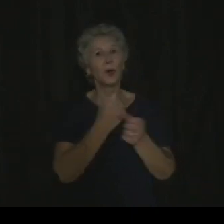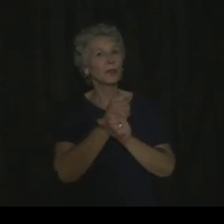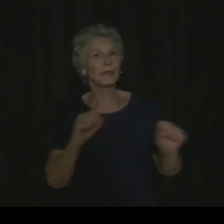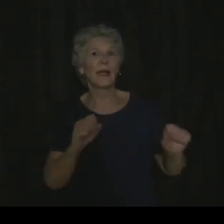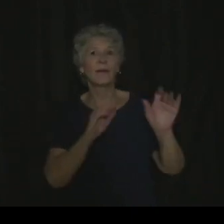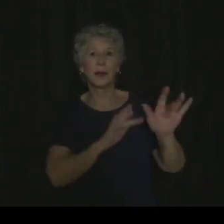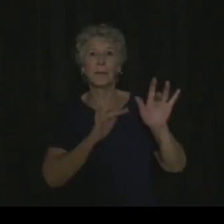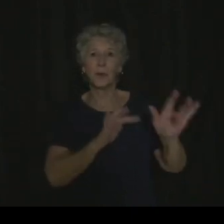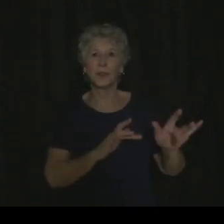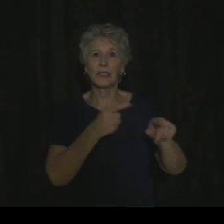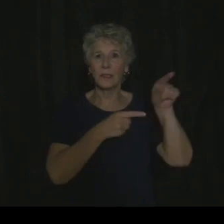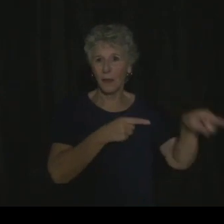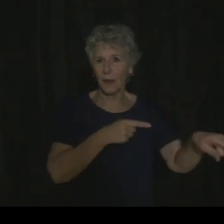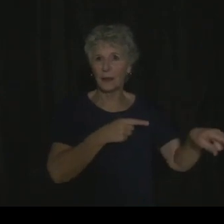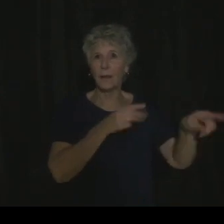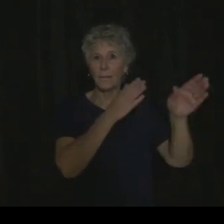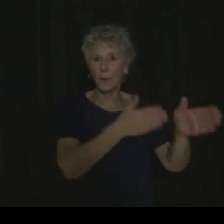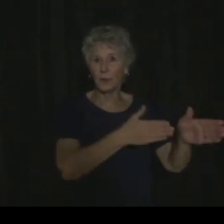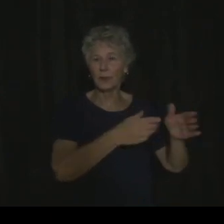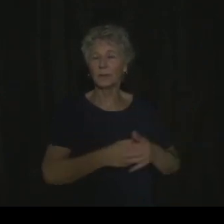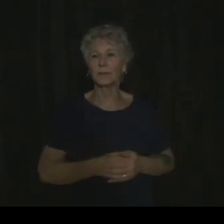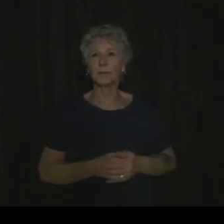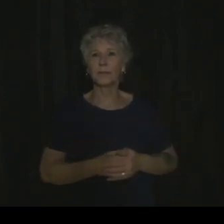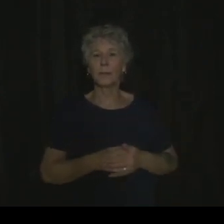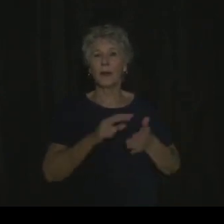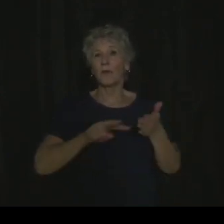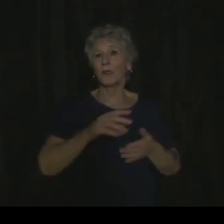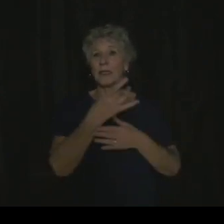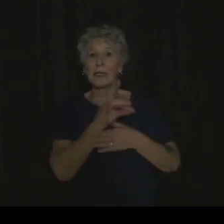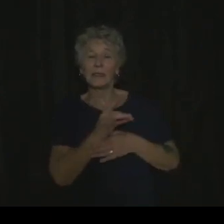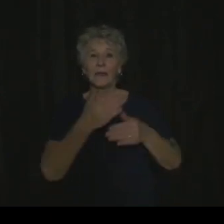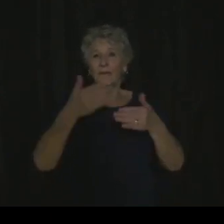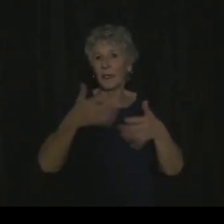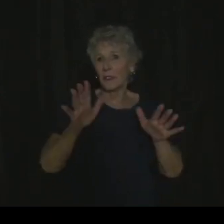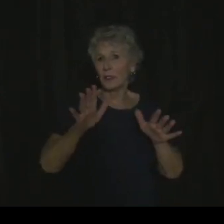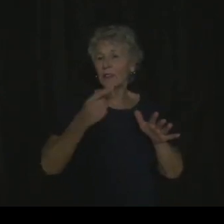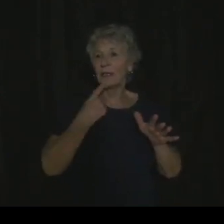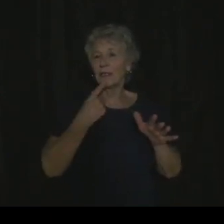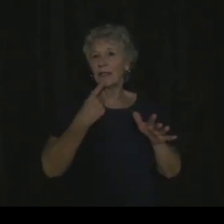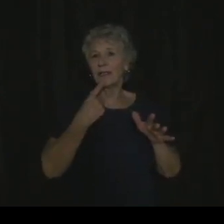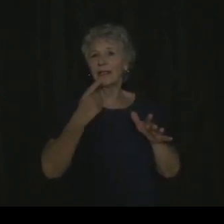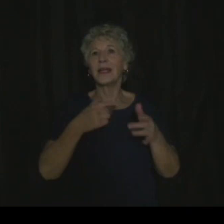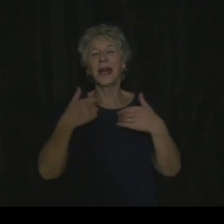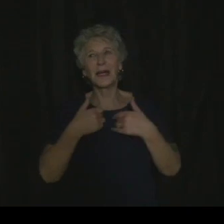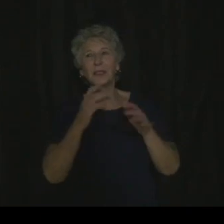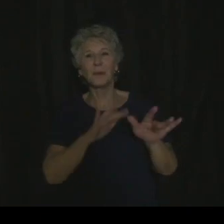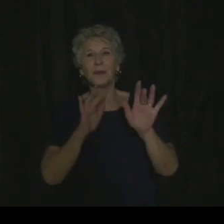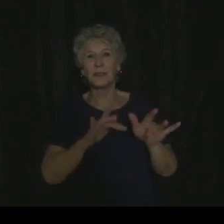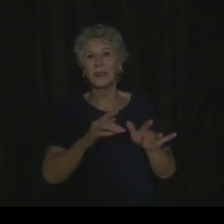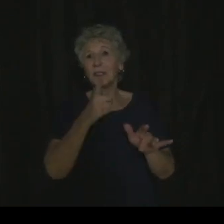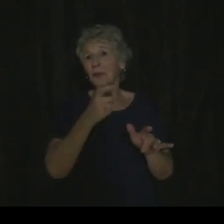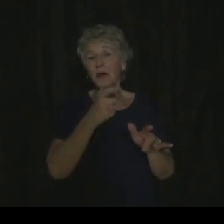mercy to the object. And verse 18 concludes and says, so then he has mercy on whomever he